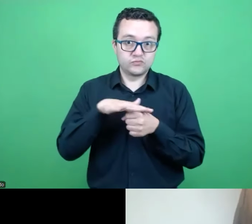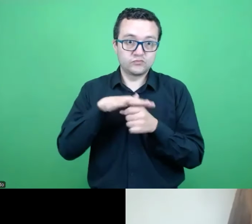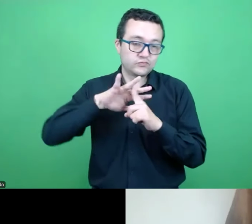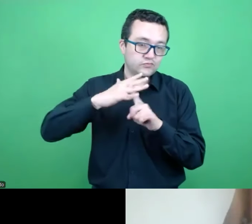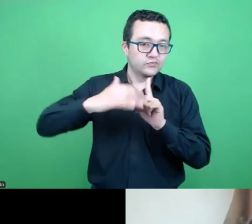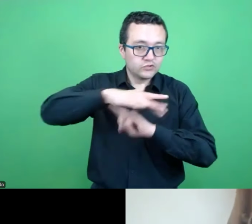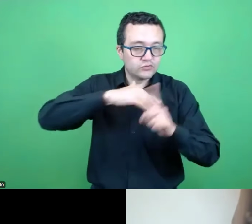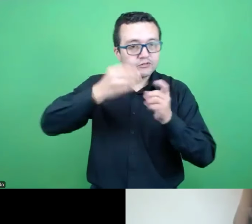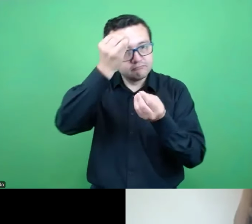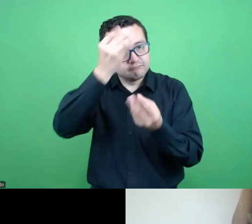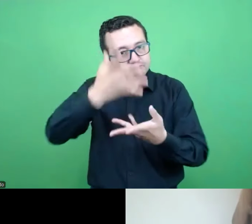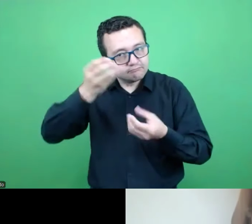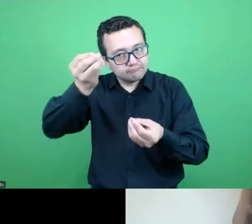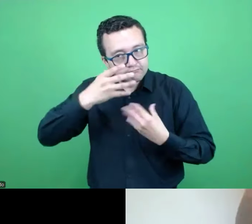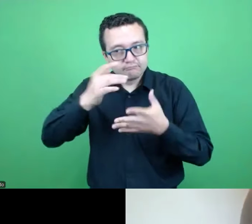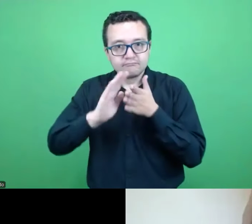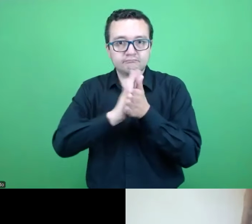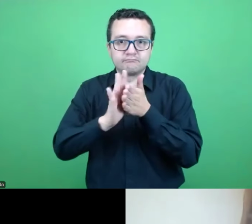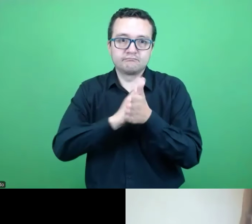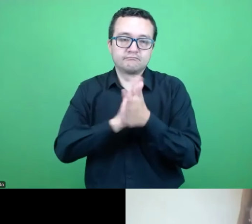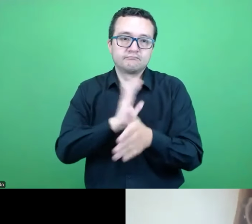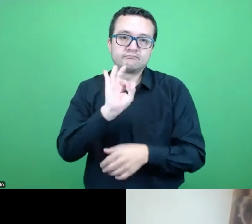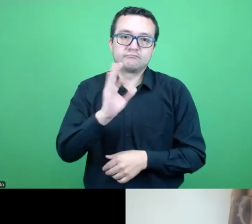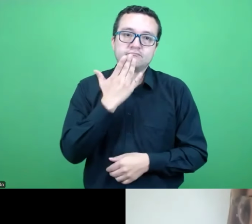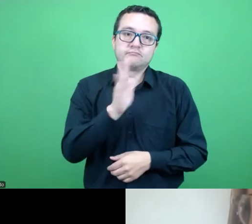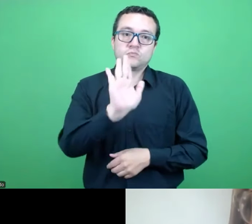but we'll then transition into questions if that's all right.